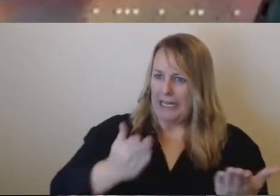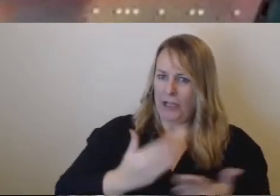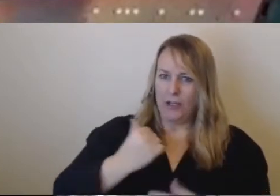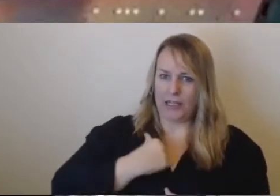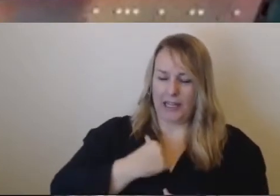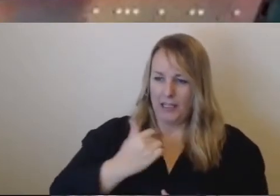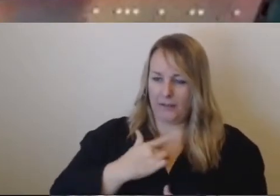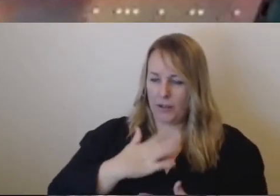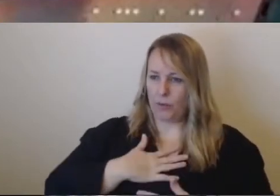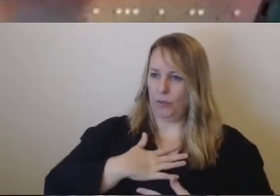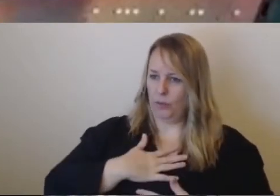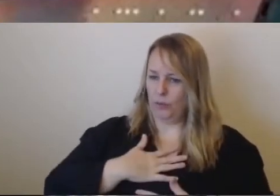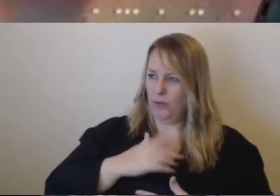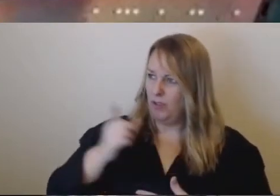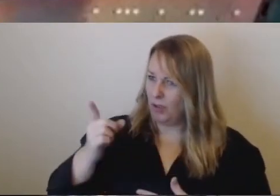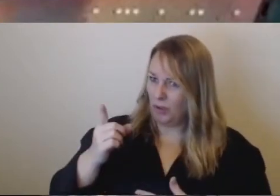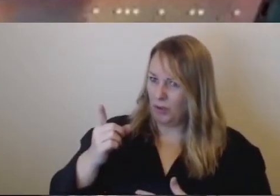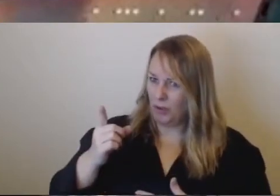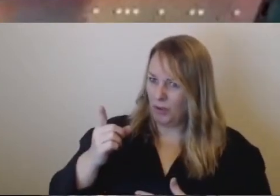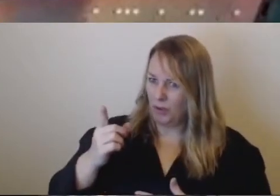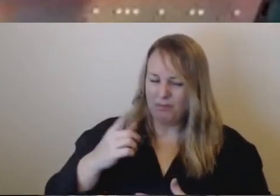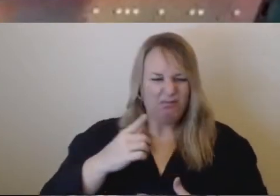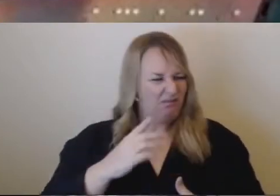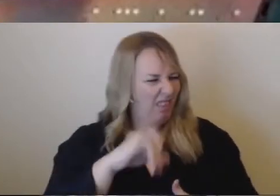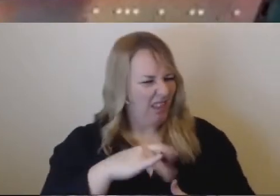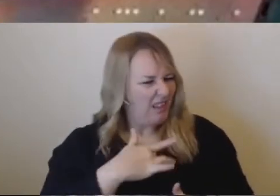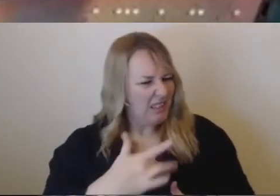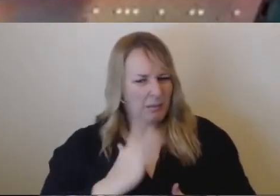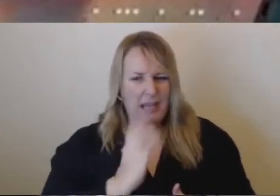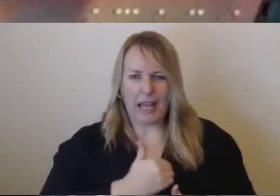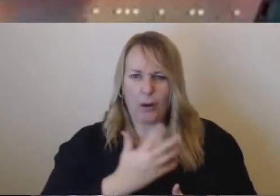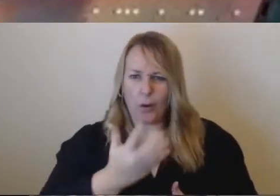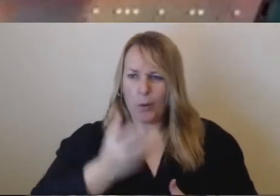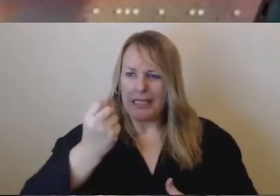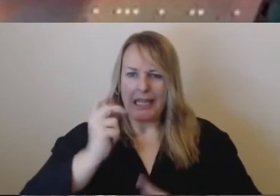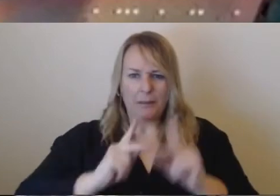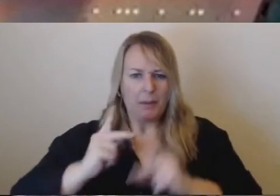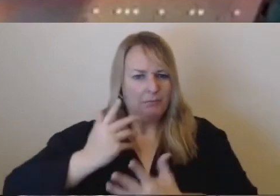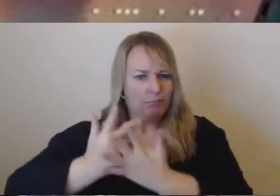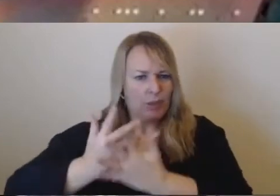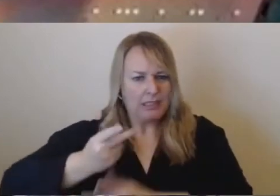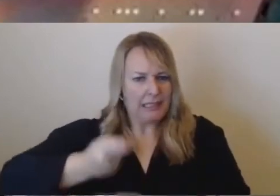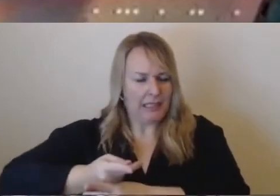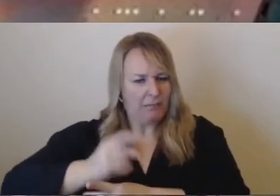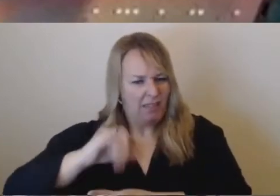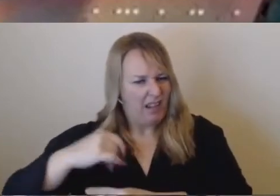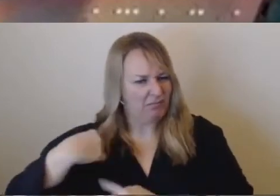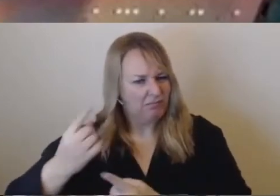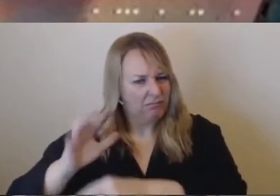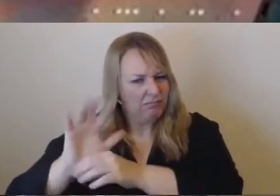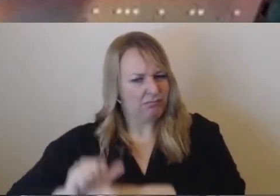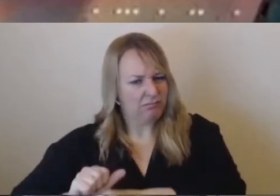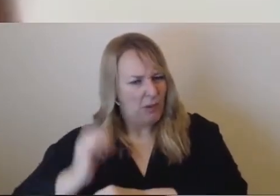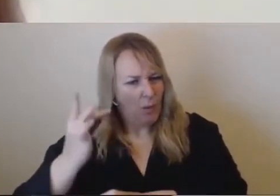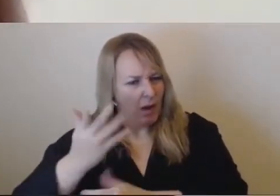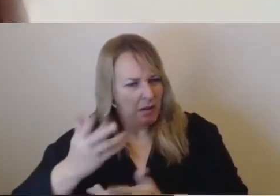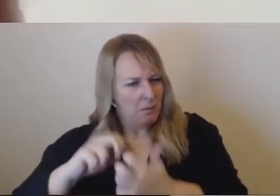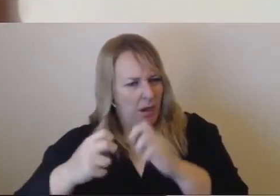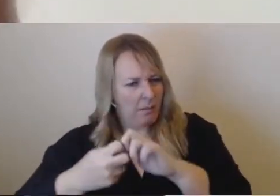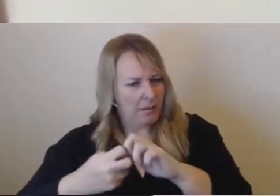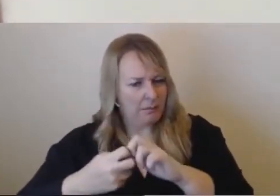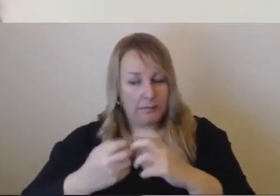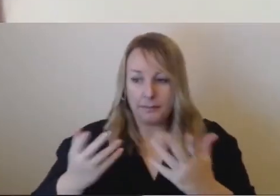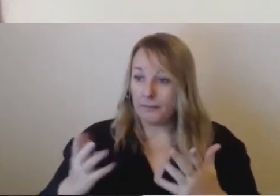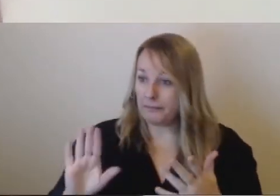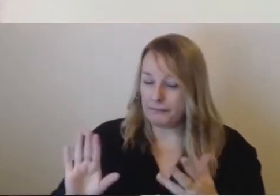like, we take people prisoner all the time. Why should you be bothered by this? And it's like, this is really important. And I think on the